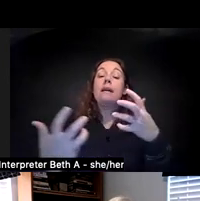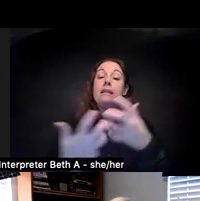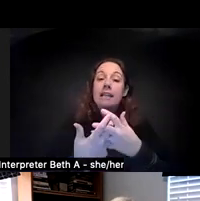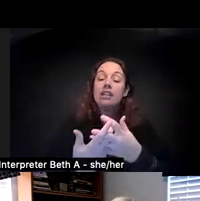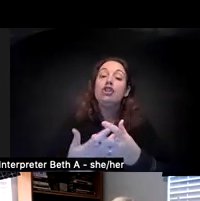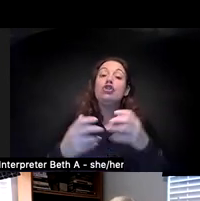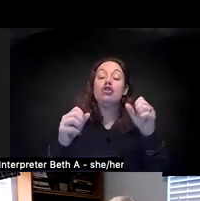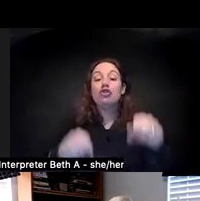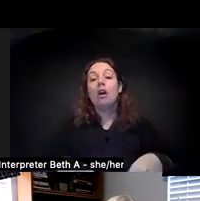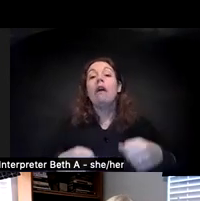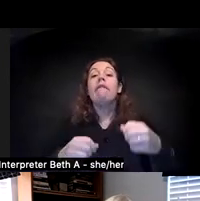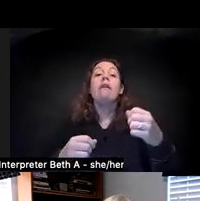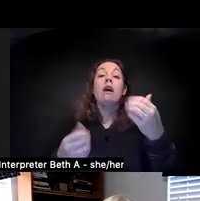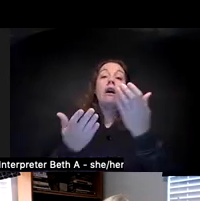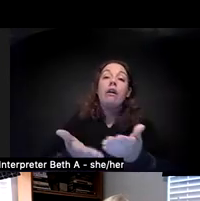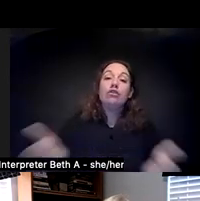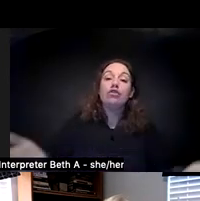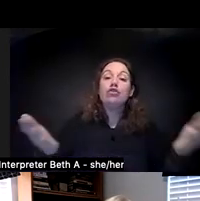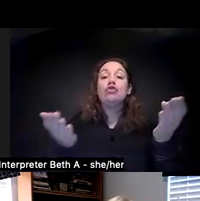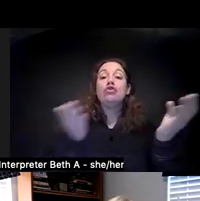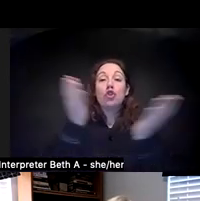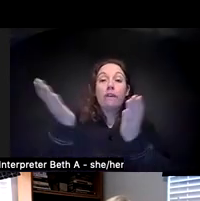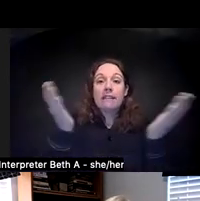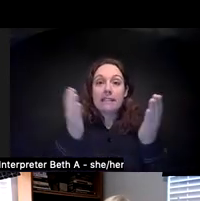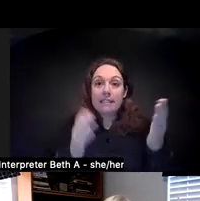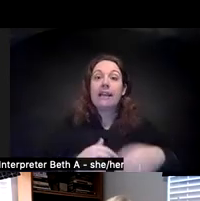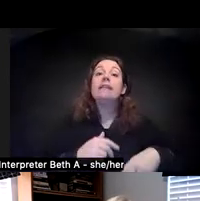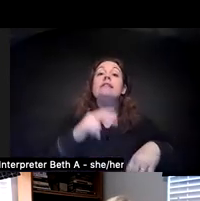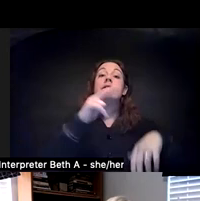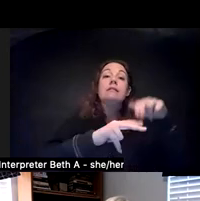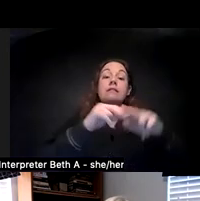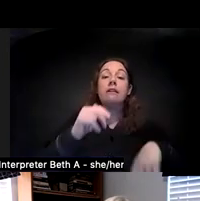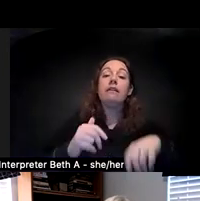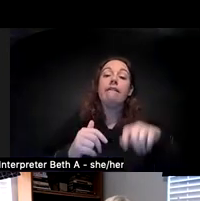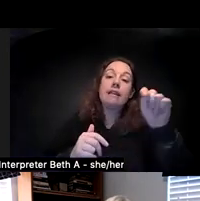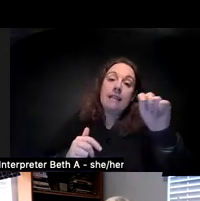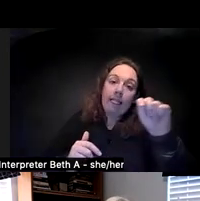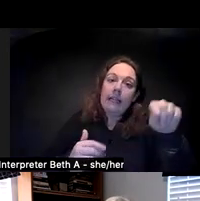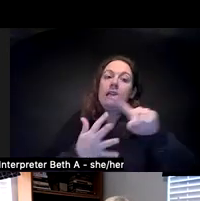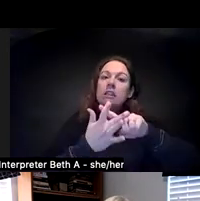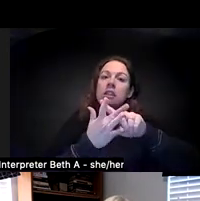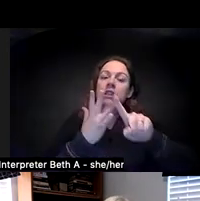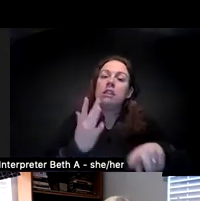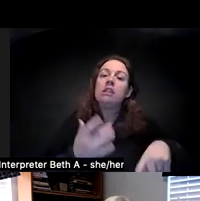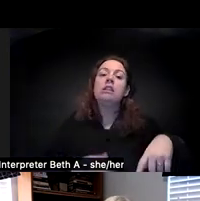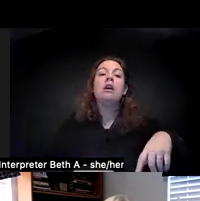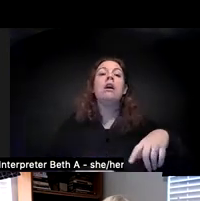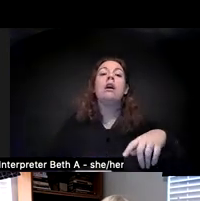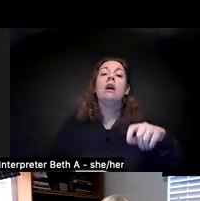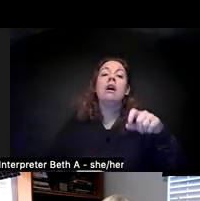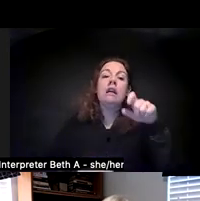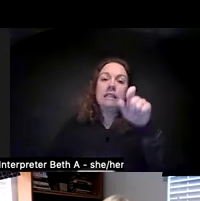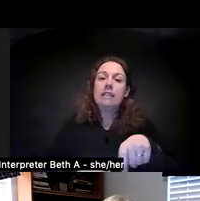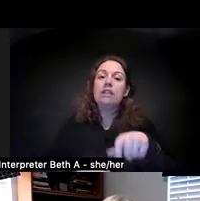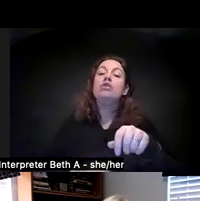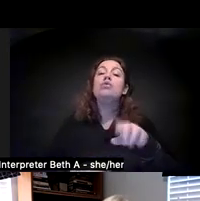its goods and services, advantages and accommodations in the most integrated setting possible.